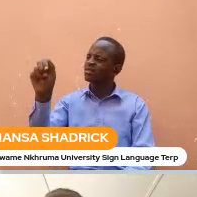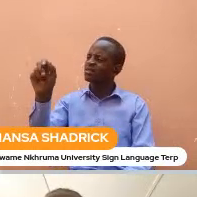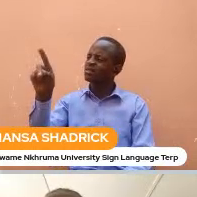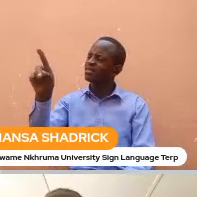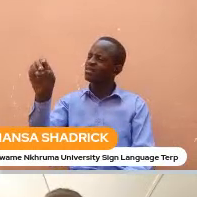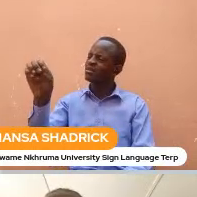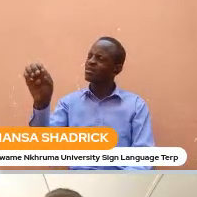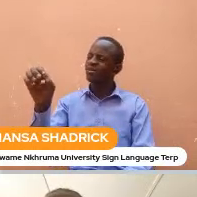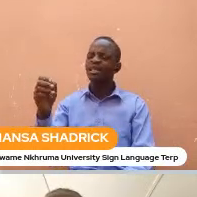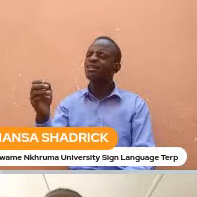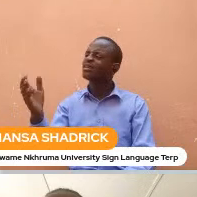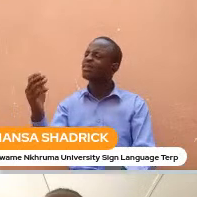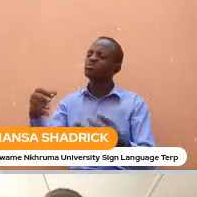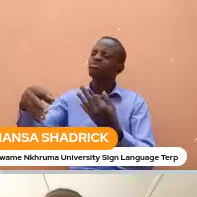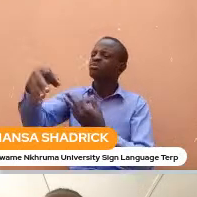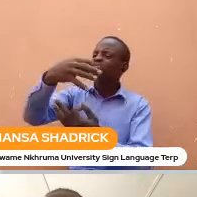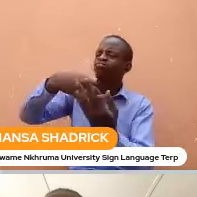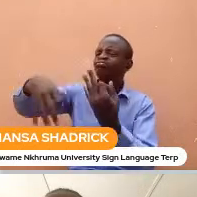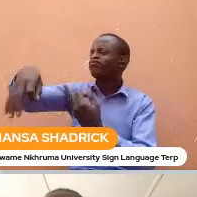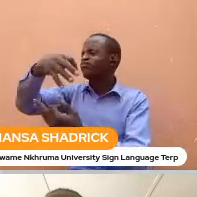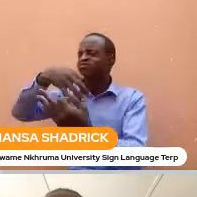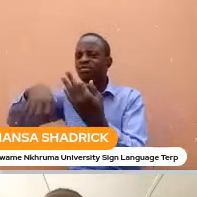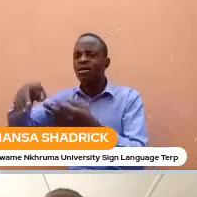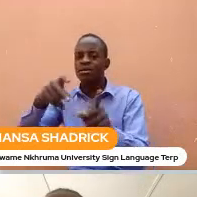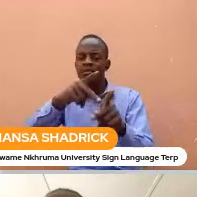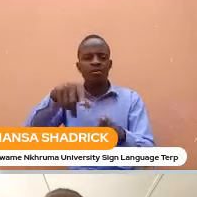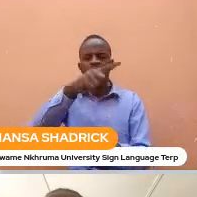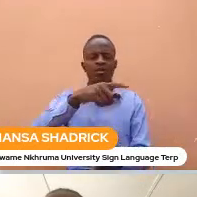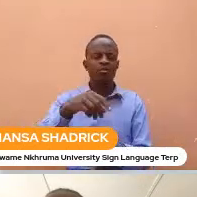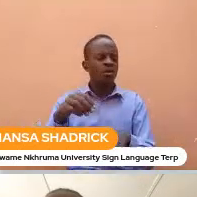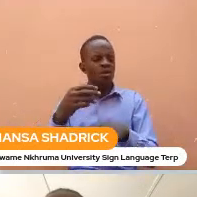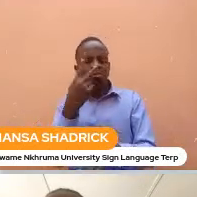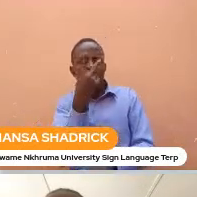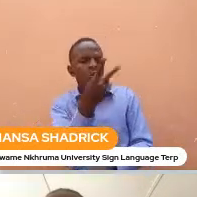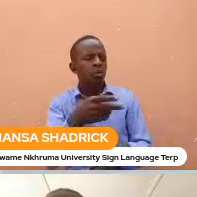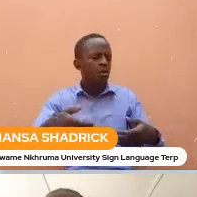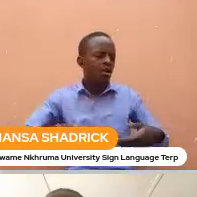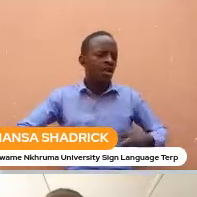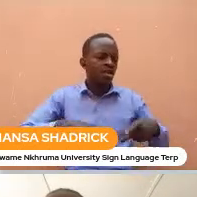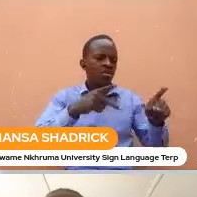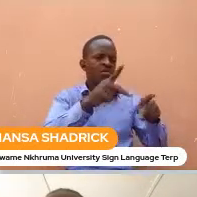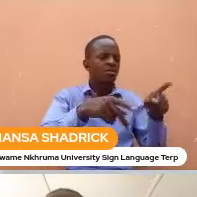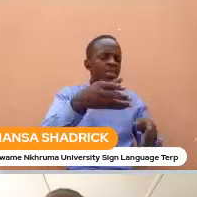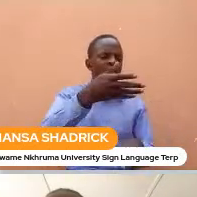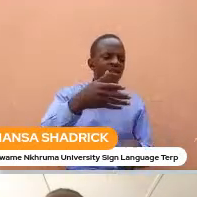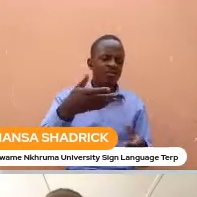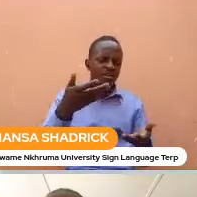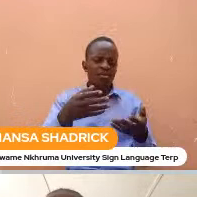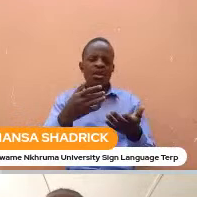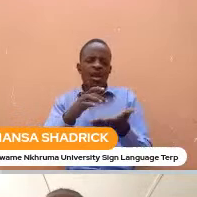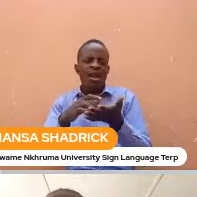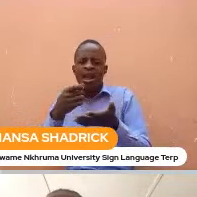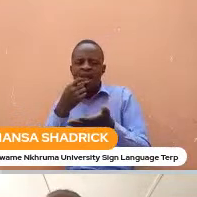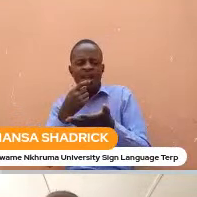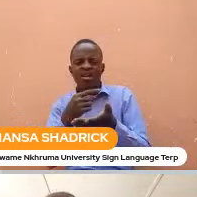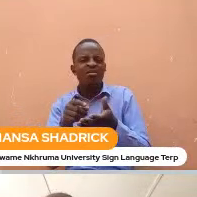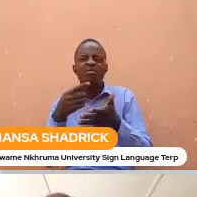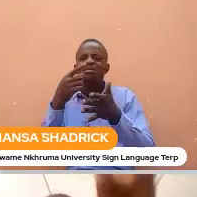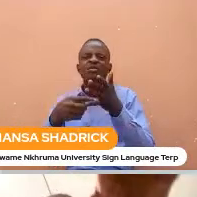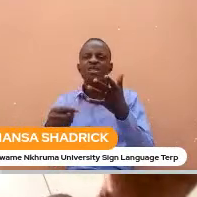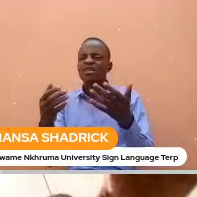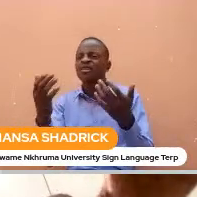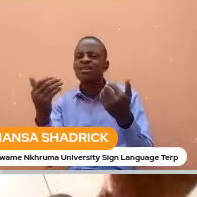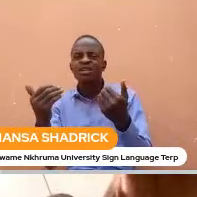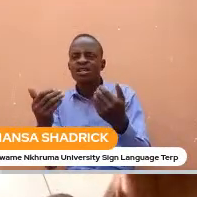the, common effects that you've noticed besides medical that, young people face when they